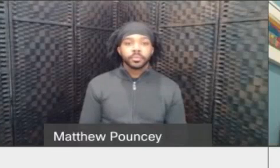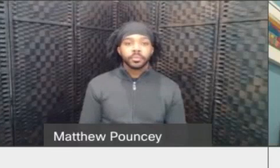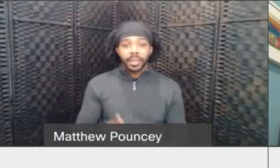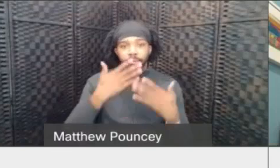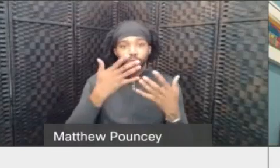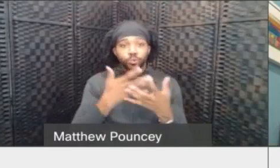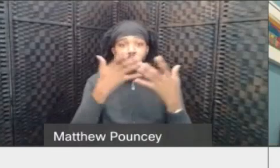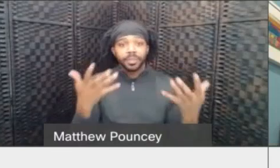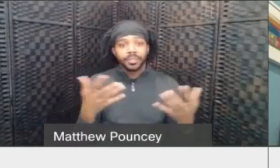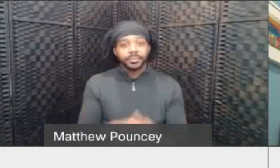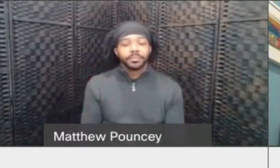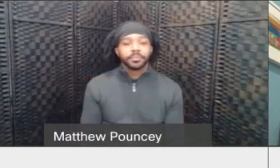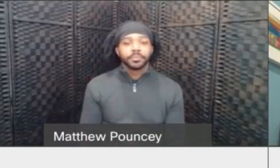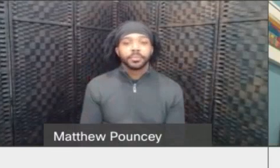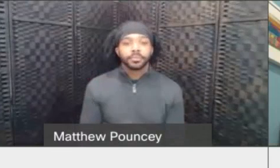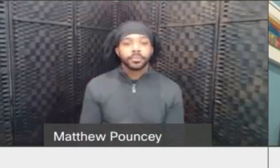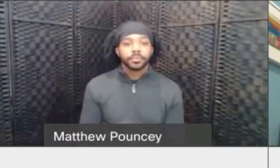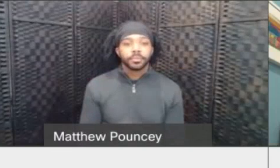Thank you so much.